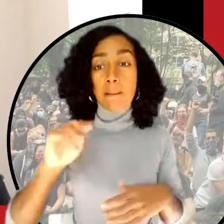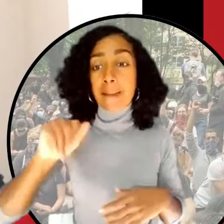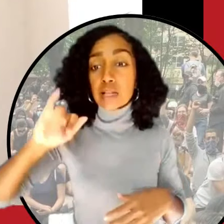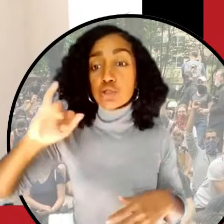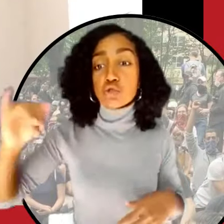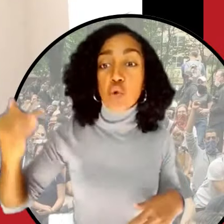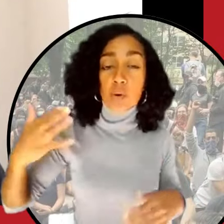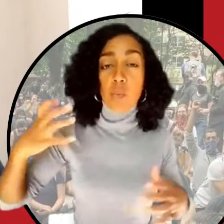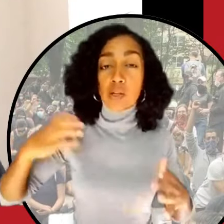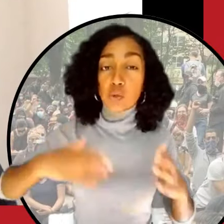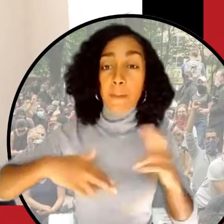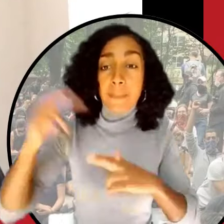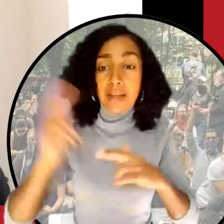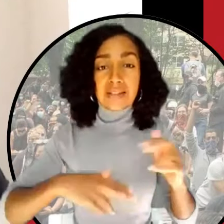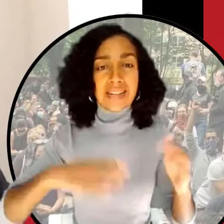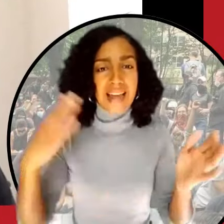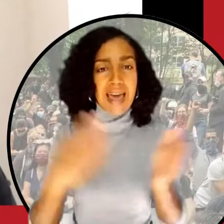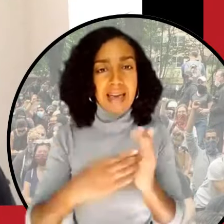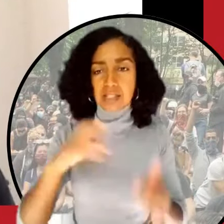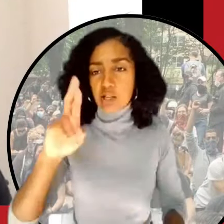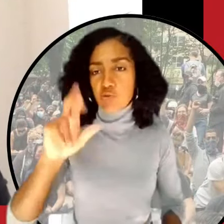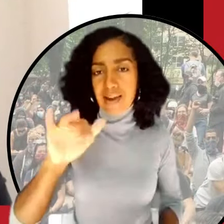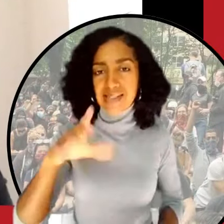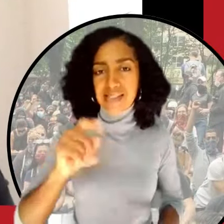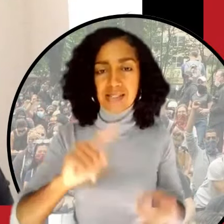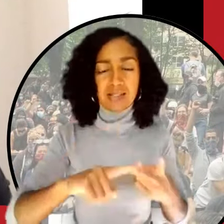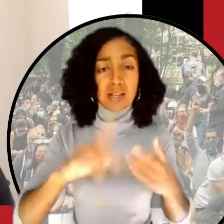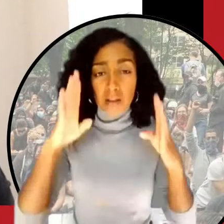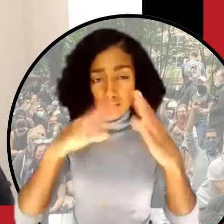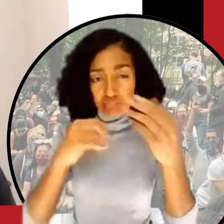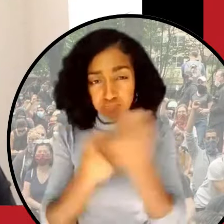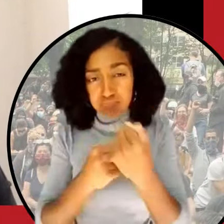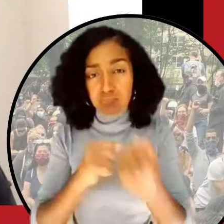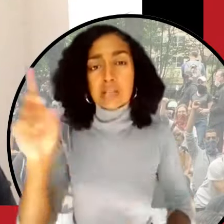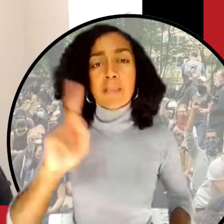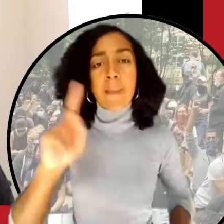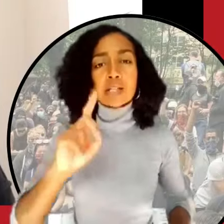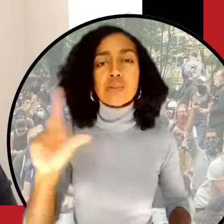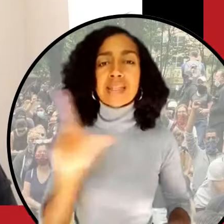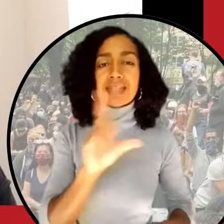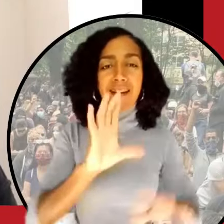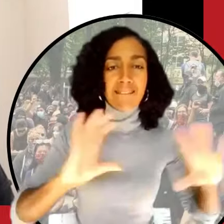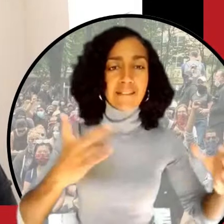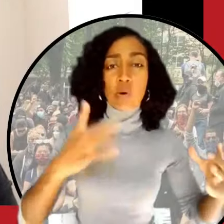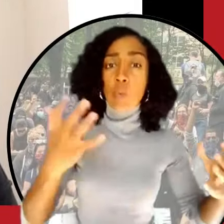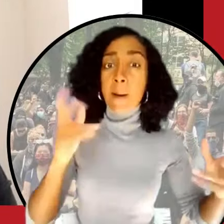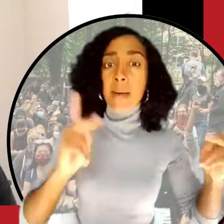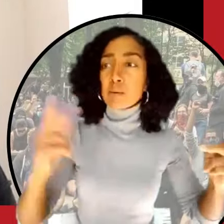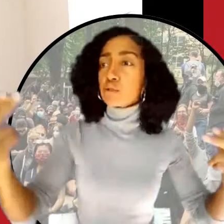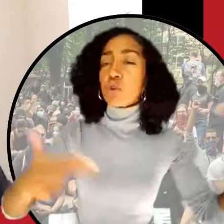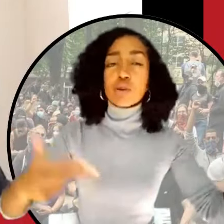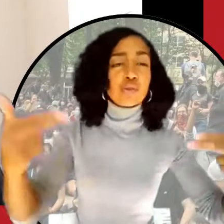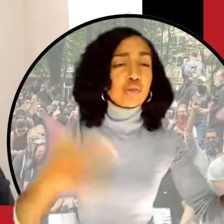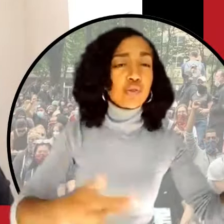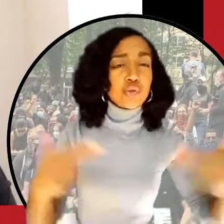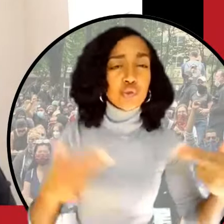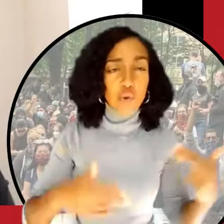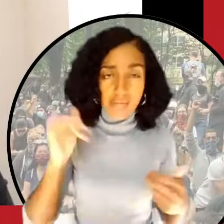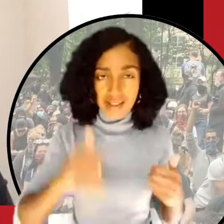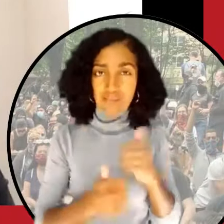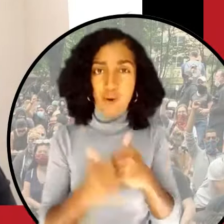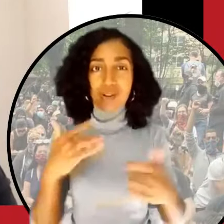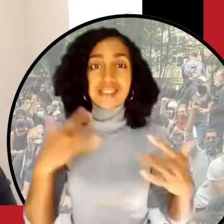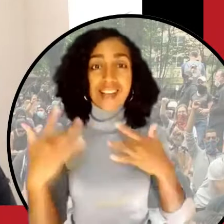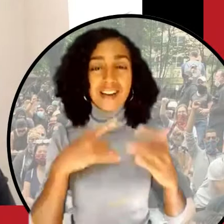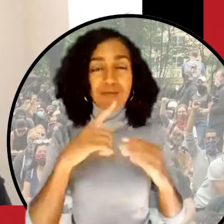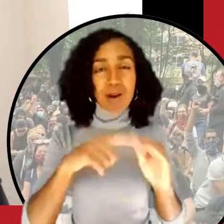anti-racist, pro-democracy left. And we want folks to join it. You know, I think that's the most exciting thing to me about